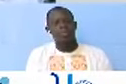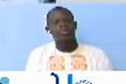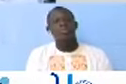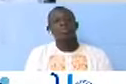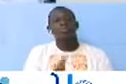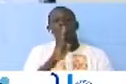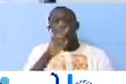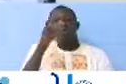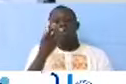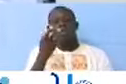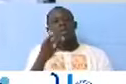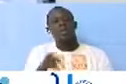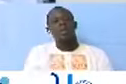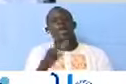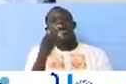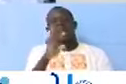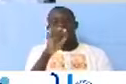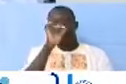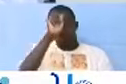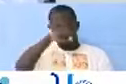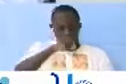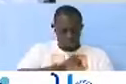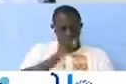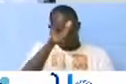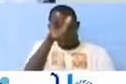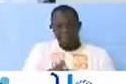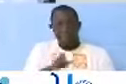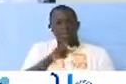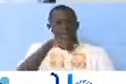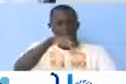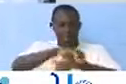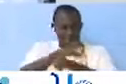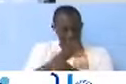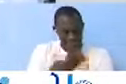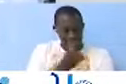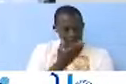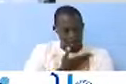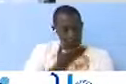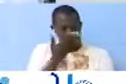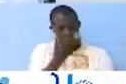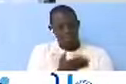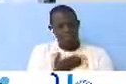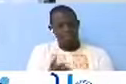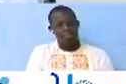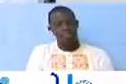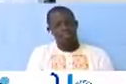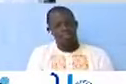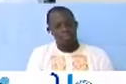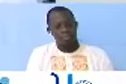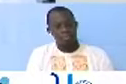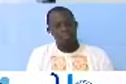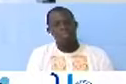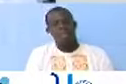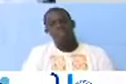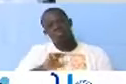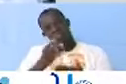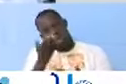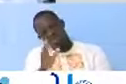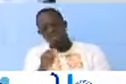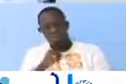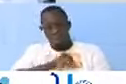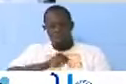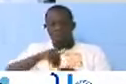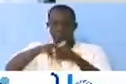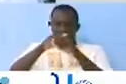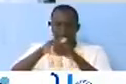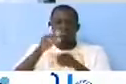who will know that. If his or her relative has not been arrested, they would